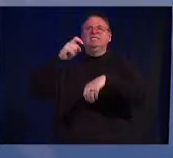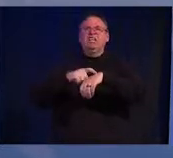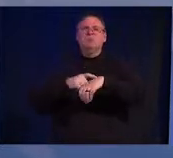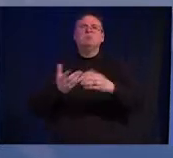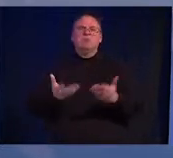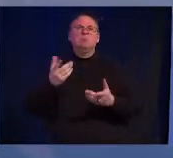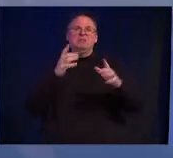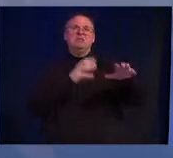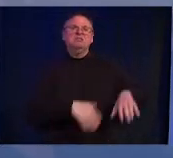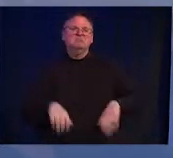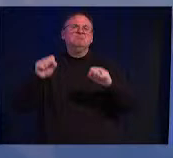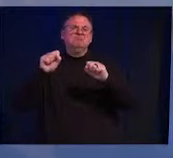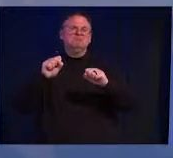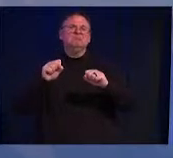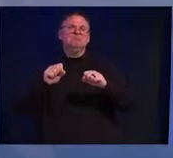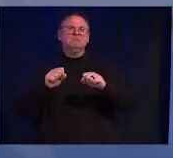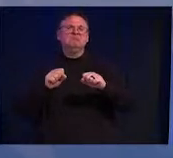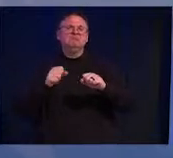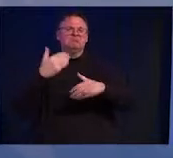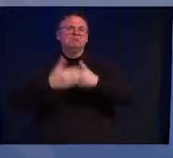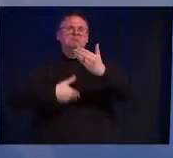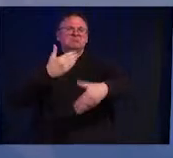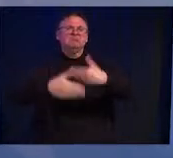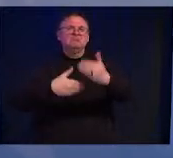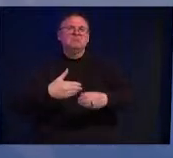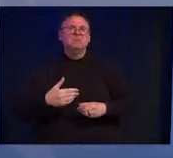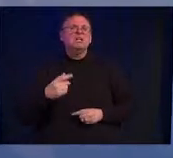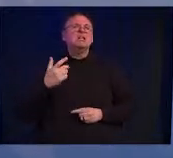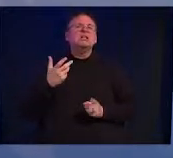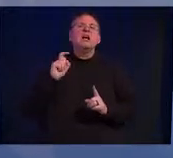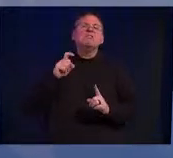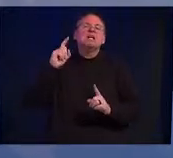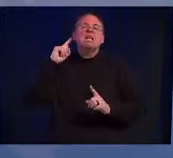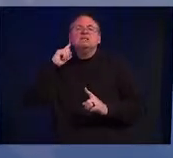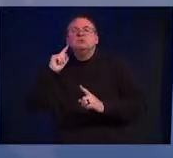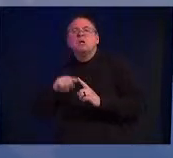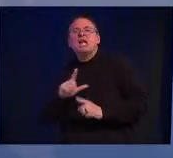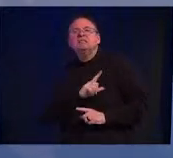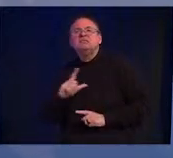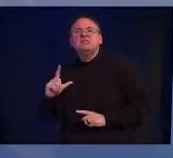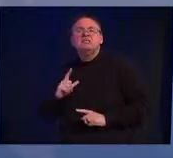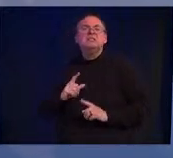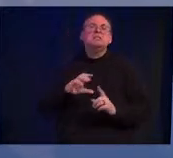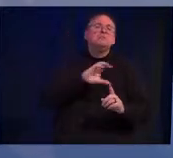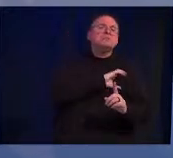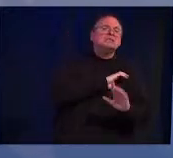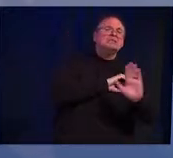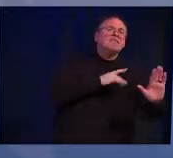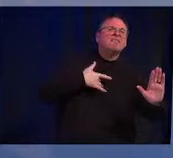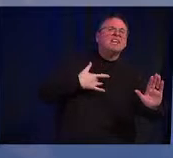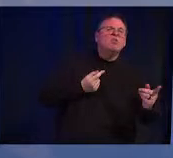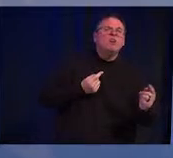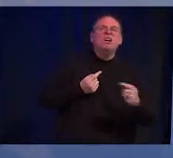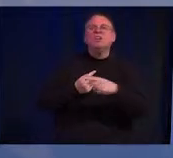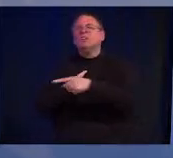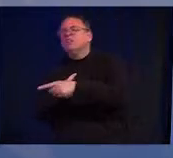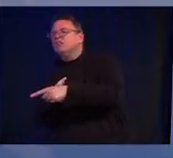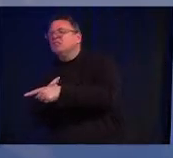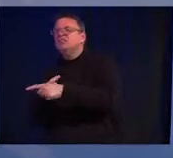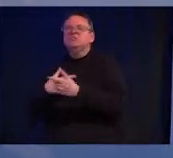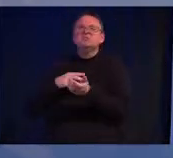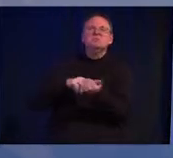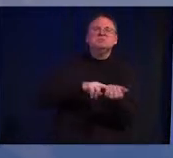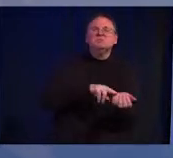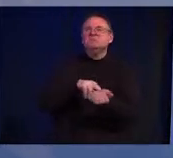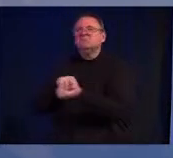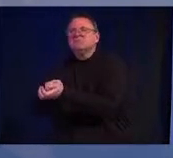place. I'll listen to the legislature, I'll listen to law enforcement, and we'll come up with something that's going to make sense for Hoosiers.